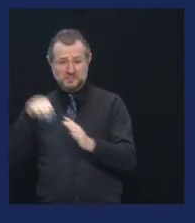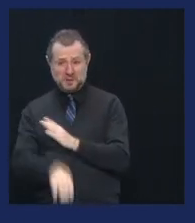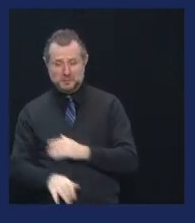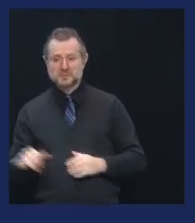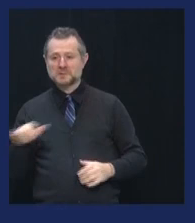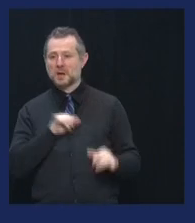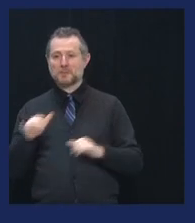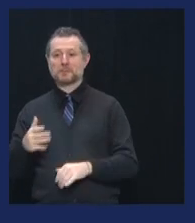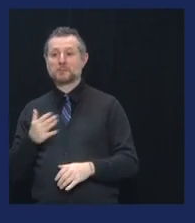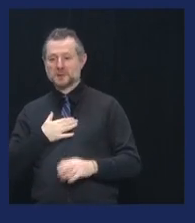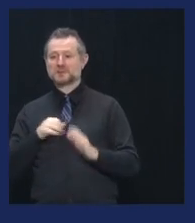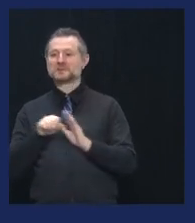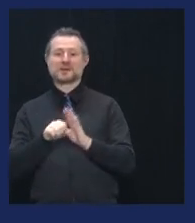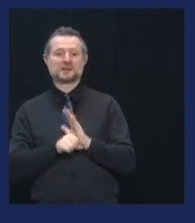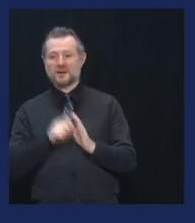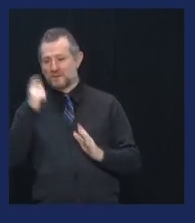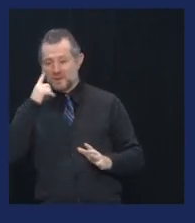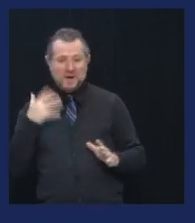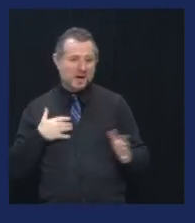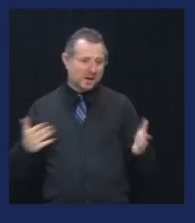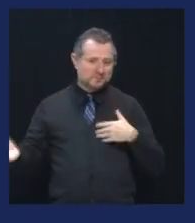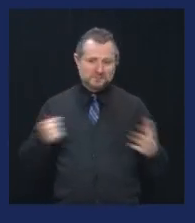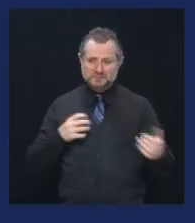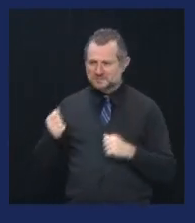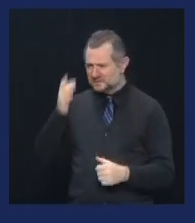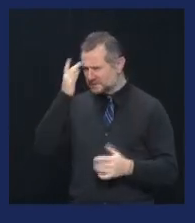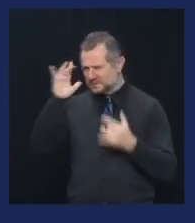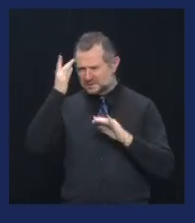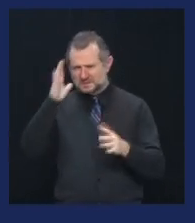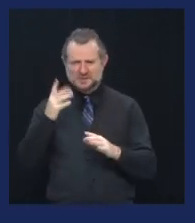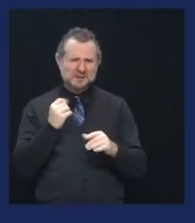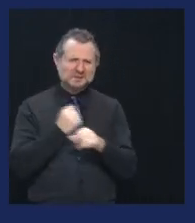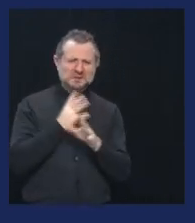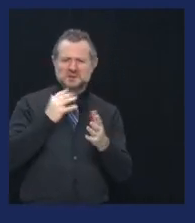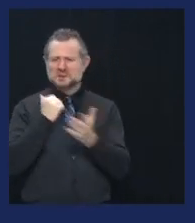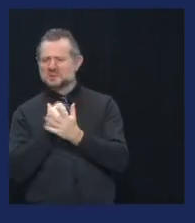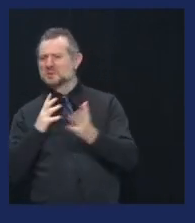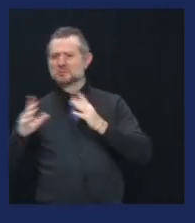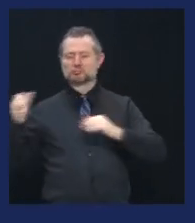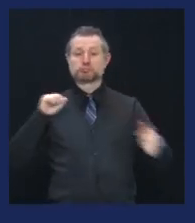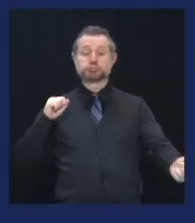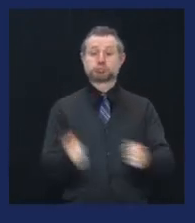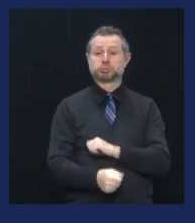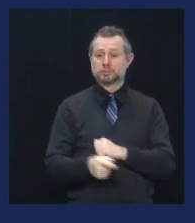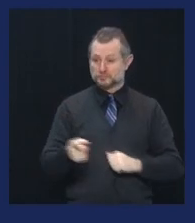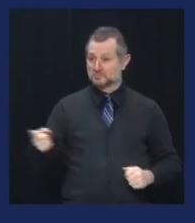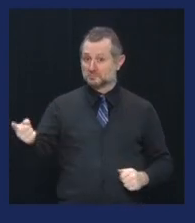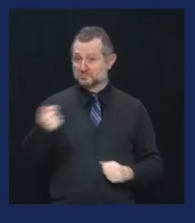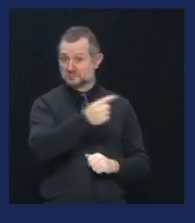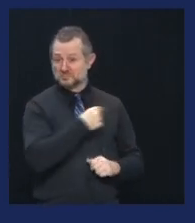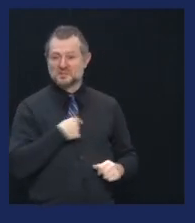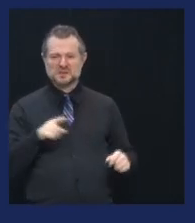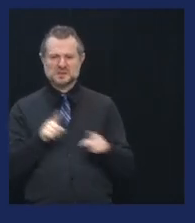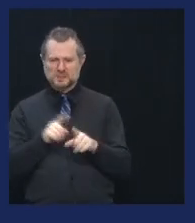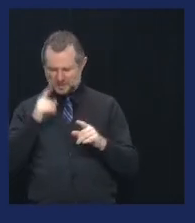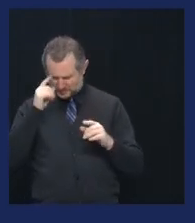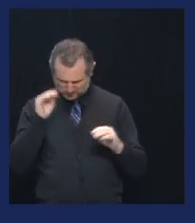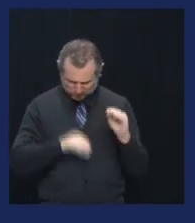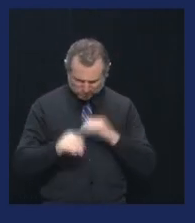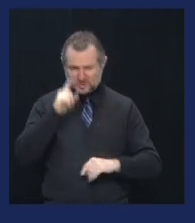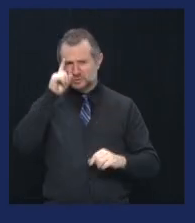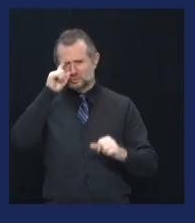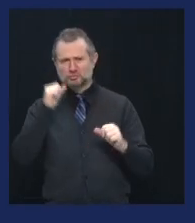recruited an extraordinary group of leaders representing the best of New York to develop this strategy and plan. The